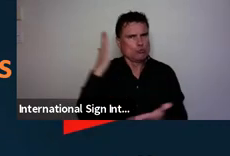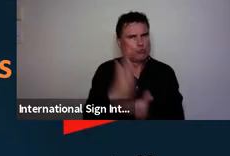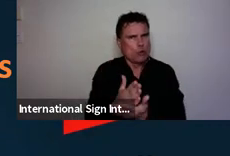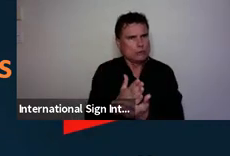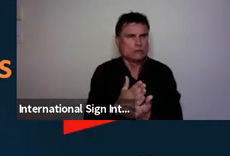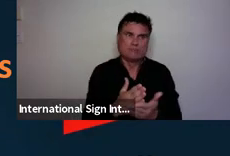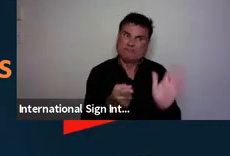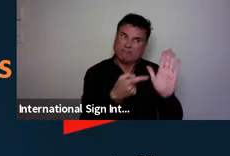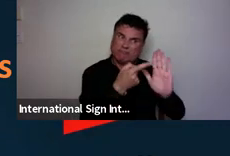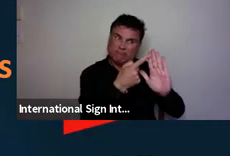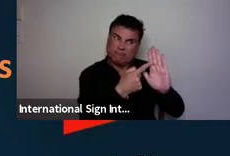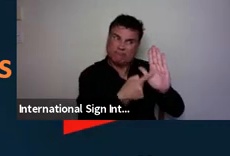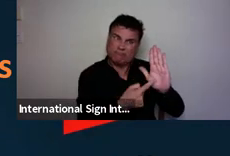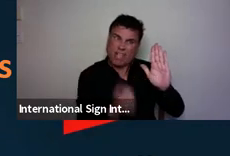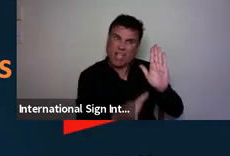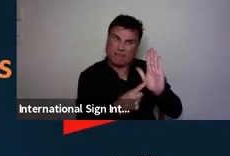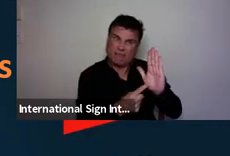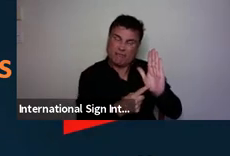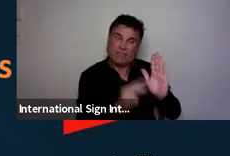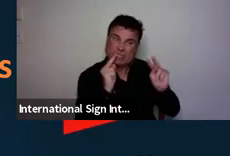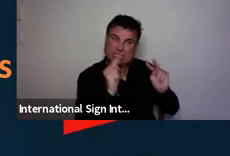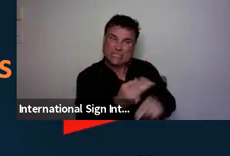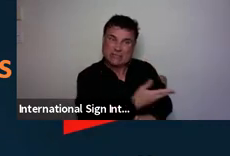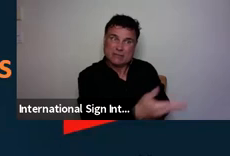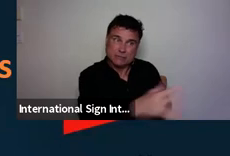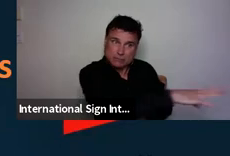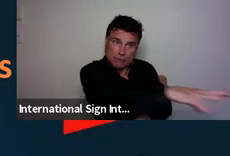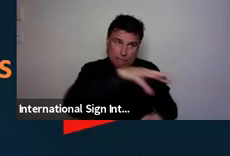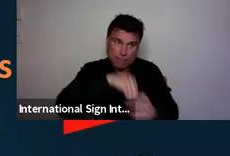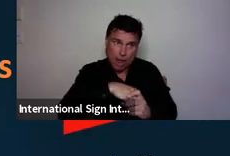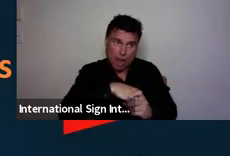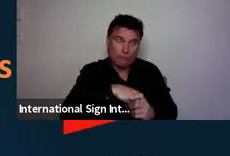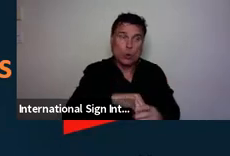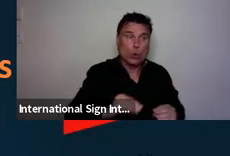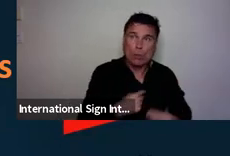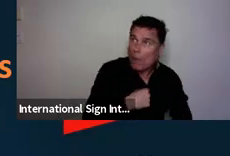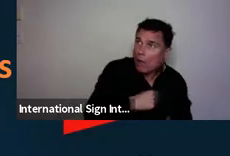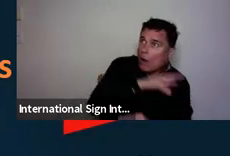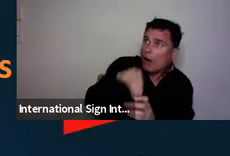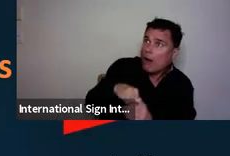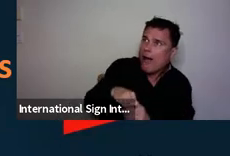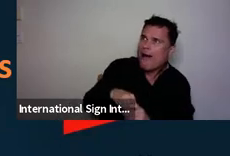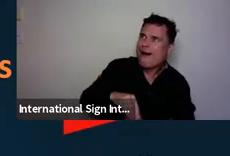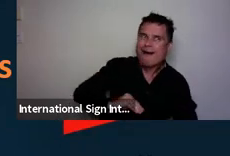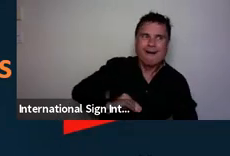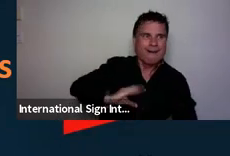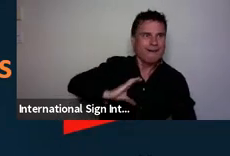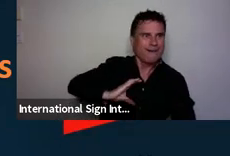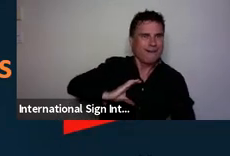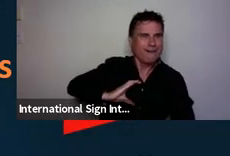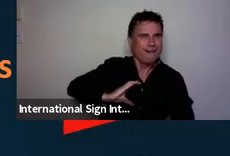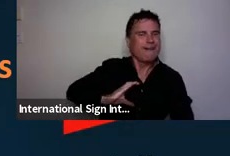their self-esteem build, and we see most importantly them, and they see themselves as contributors to fighting